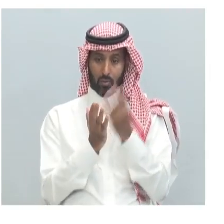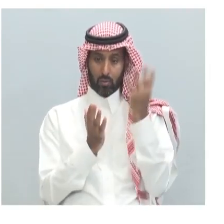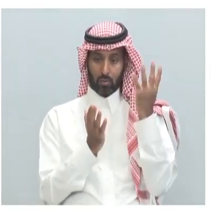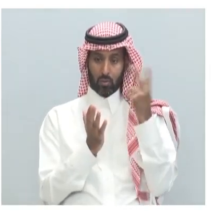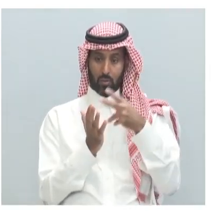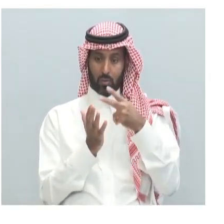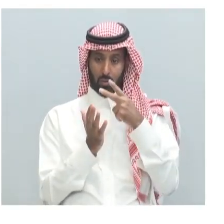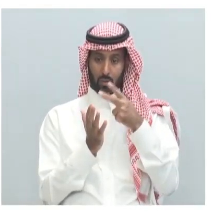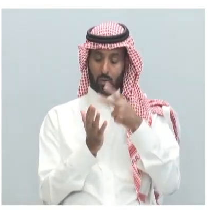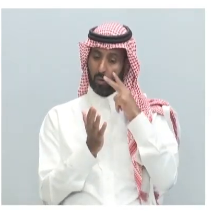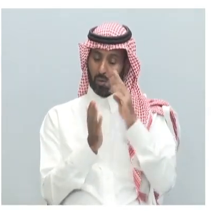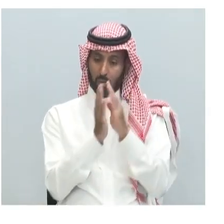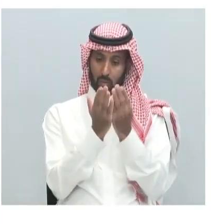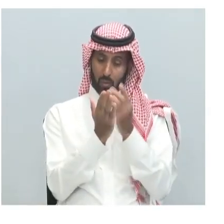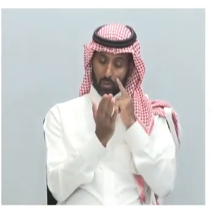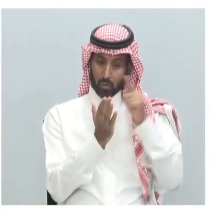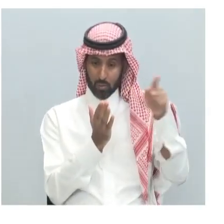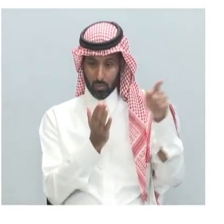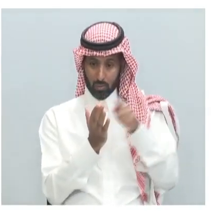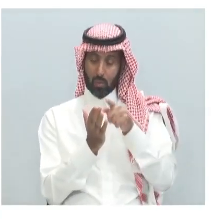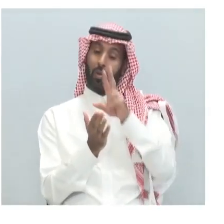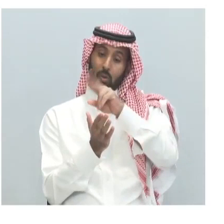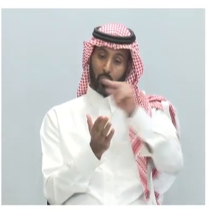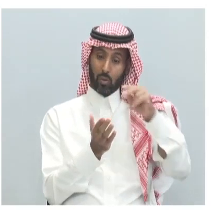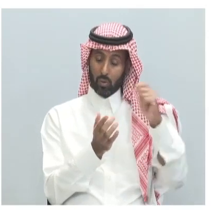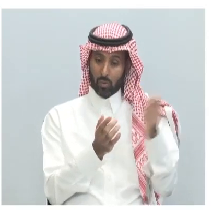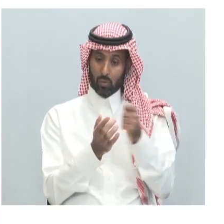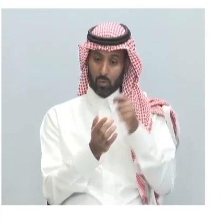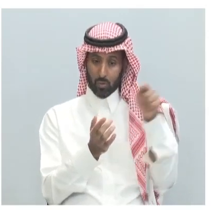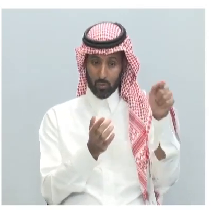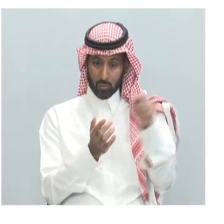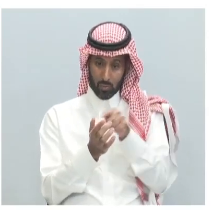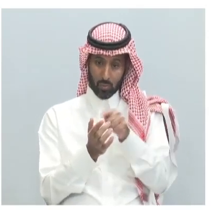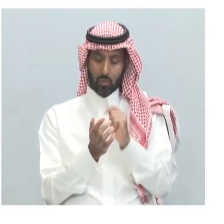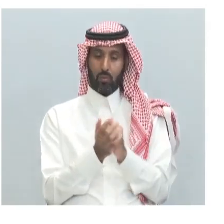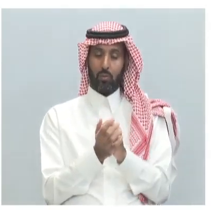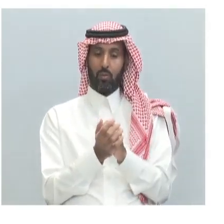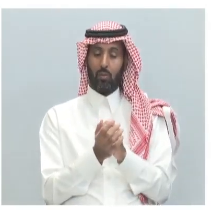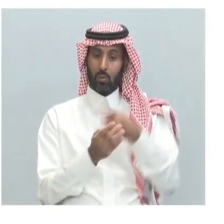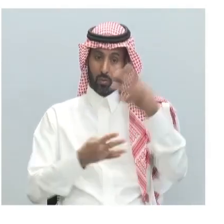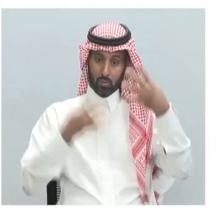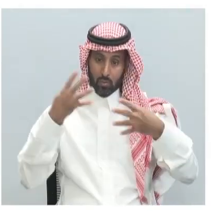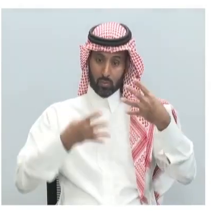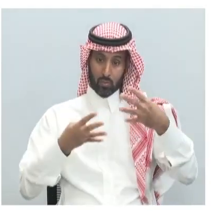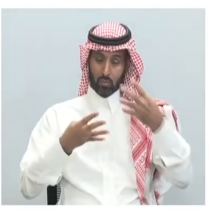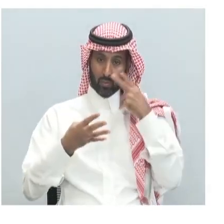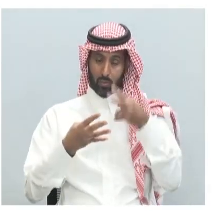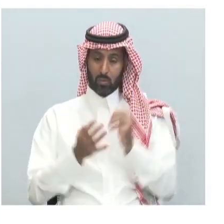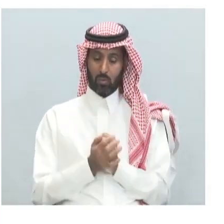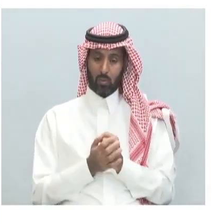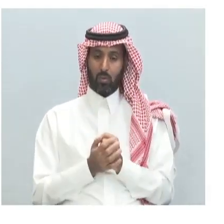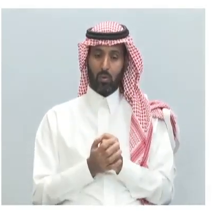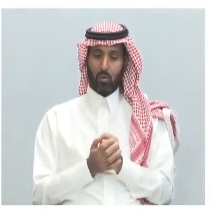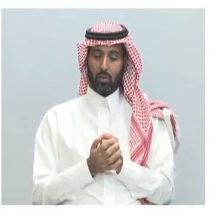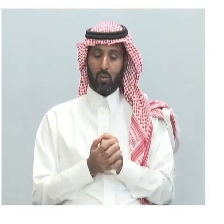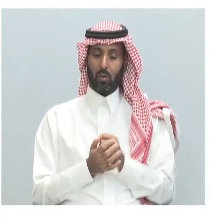match it to this picture. Okay, so this is a toy. This is a toy. And look here, we